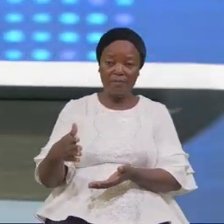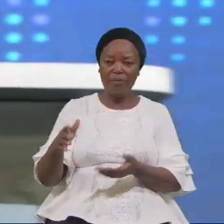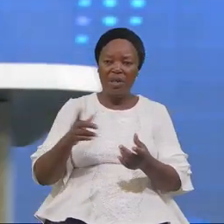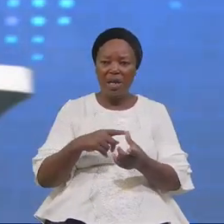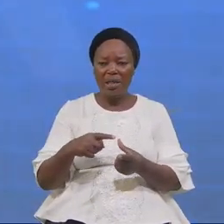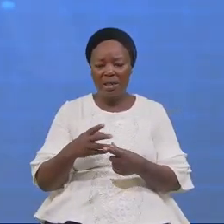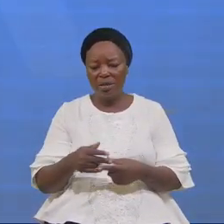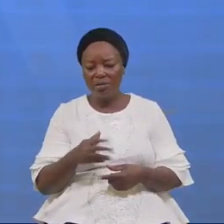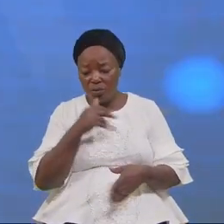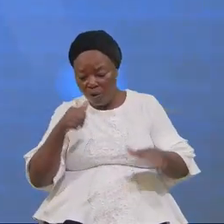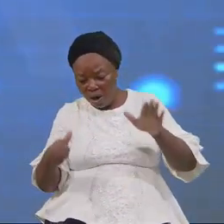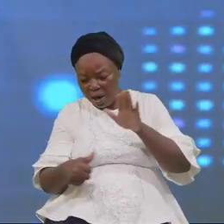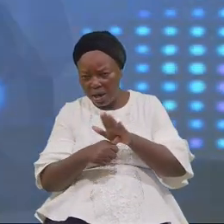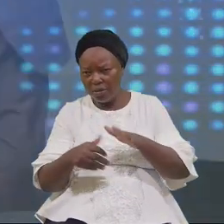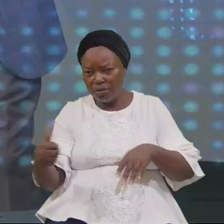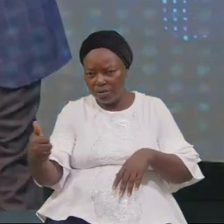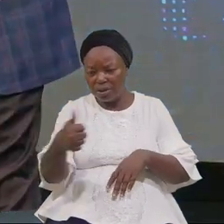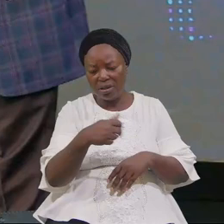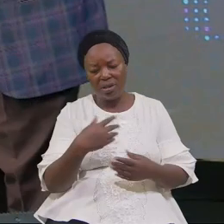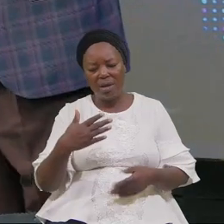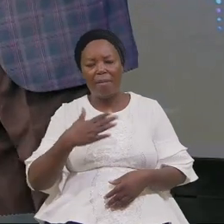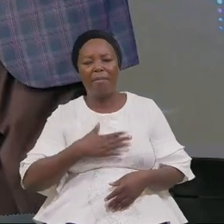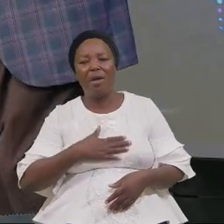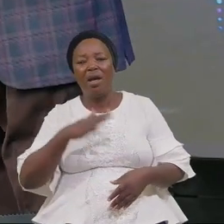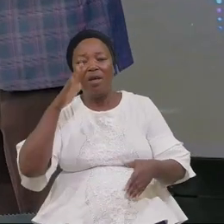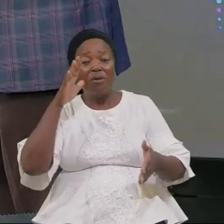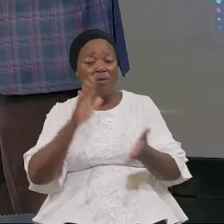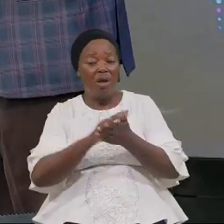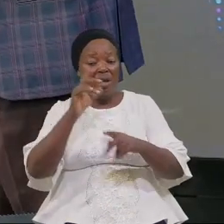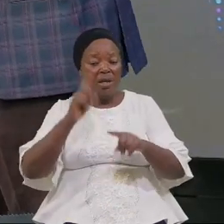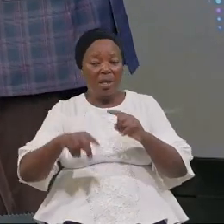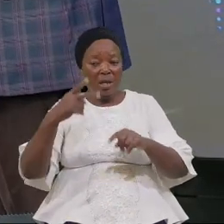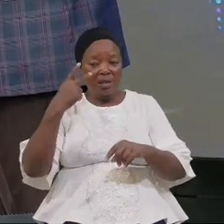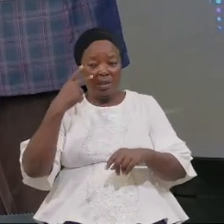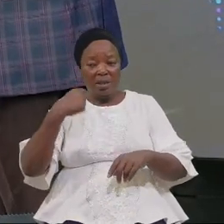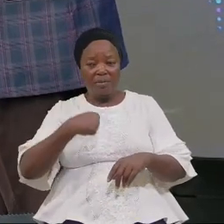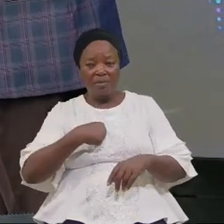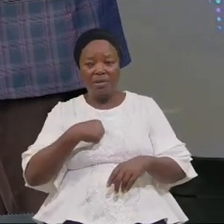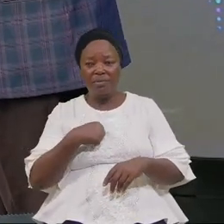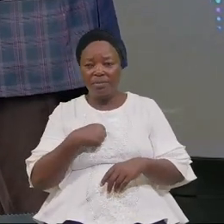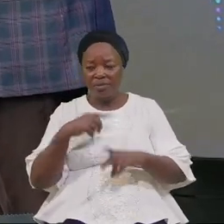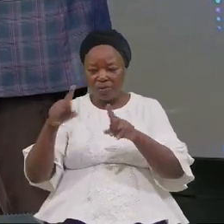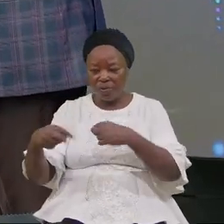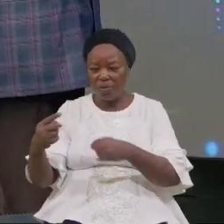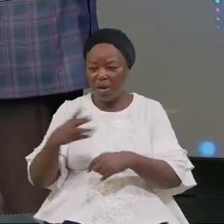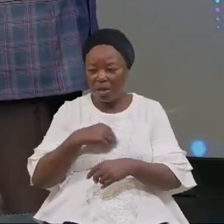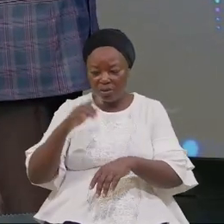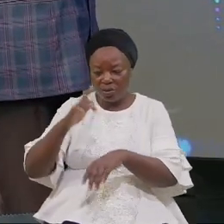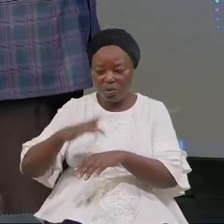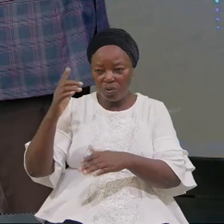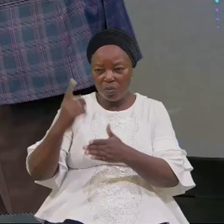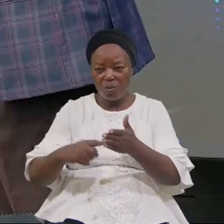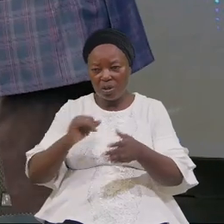curtain, my wife cannot see who I touch, what I touch, where I